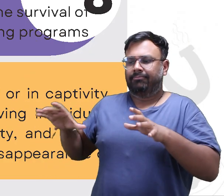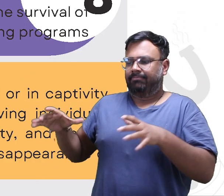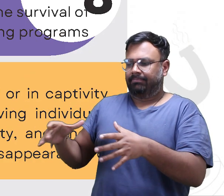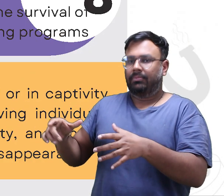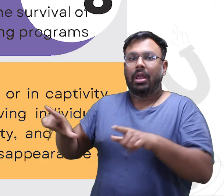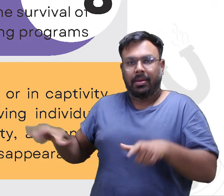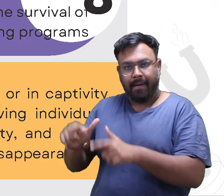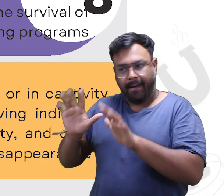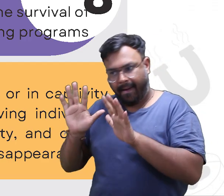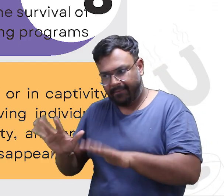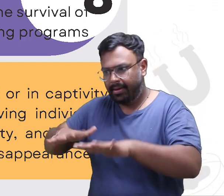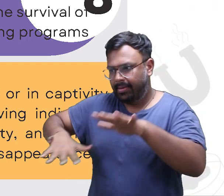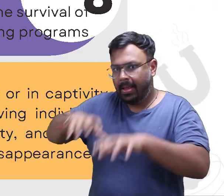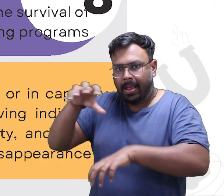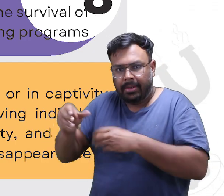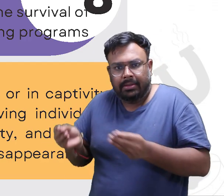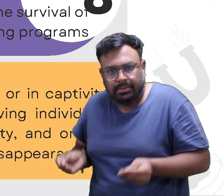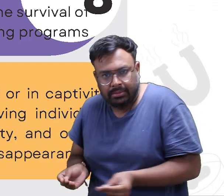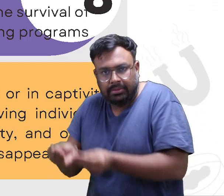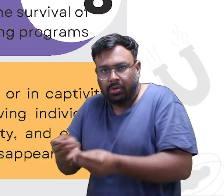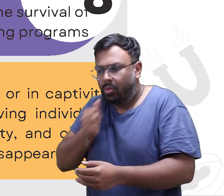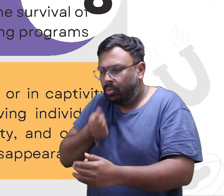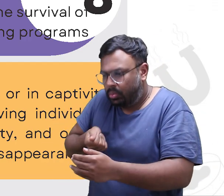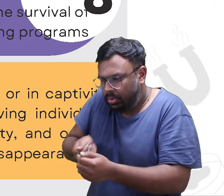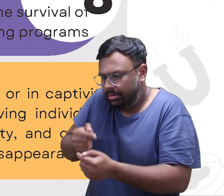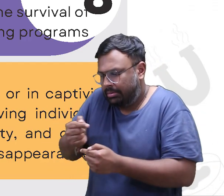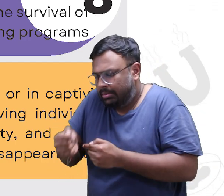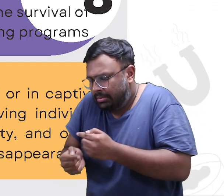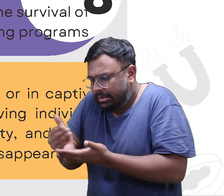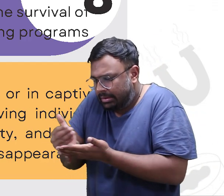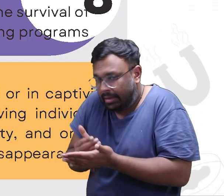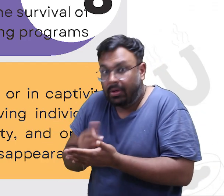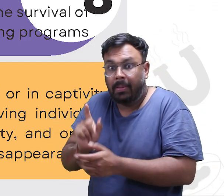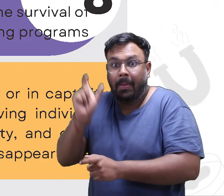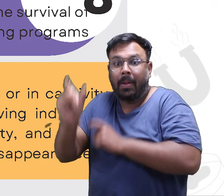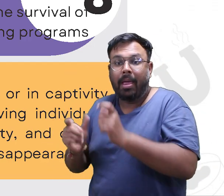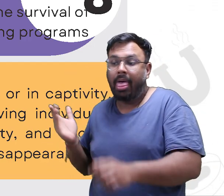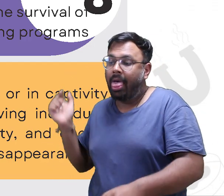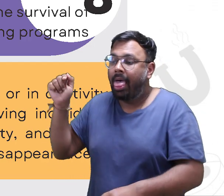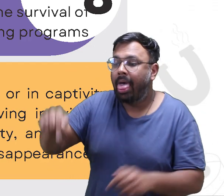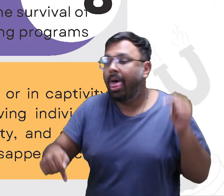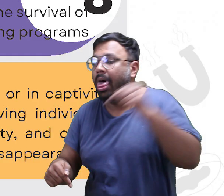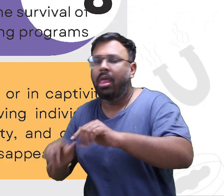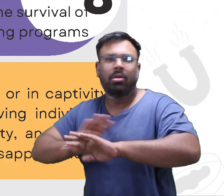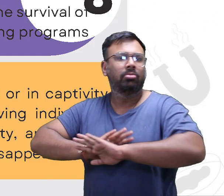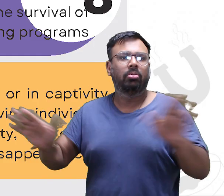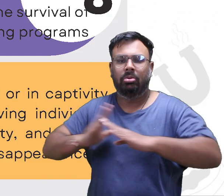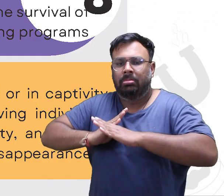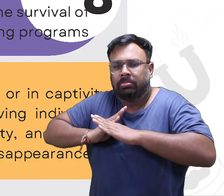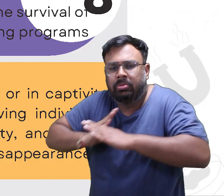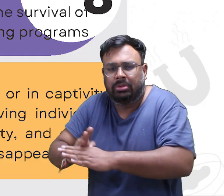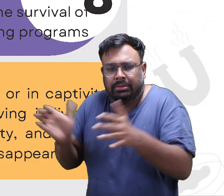through reintroduction programs. They are considered extinct in their natural